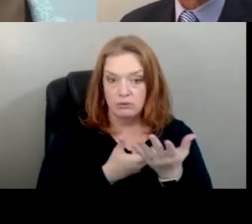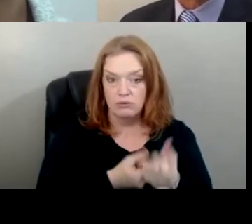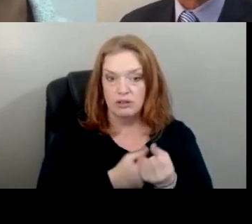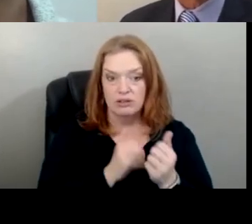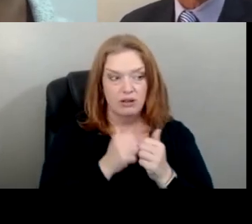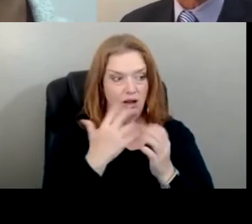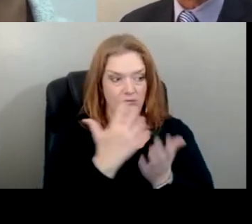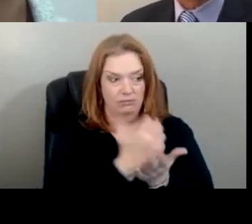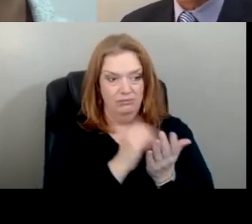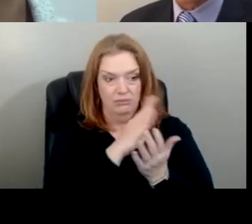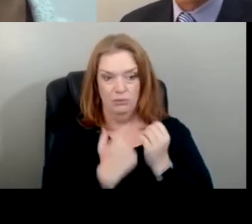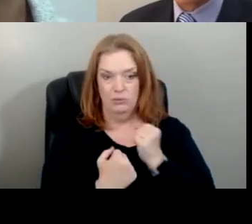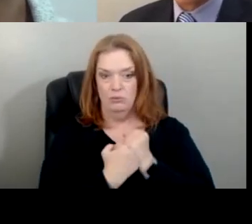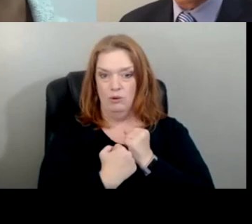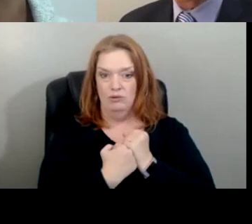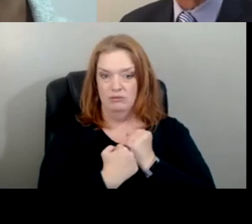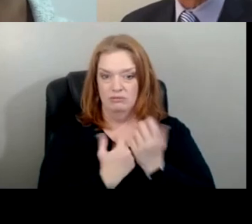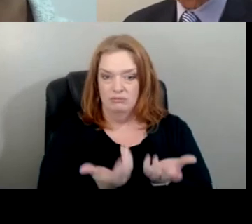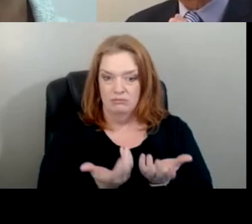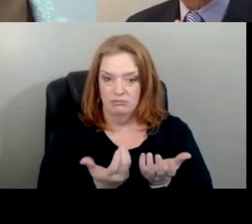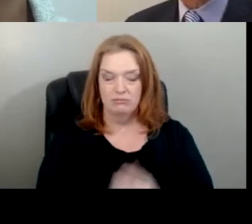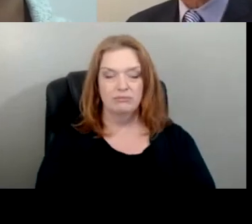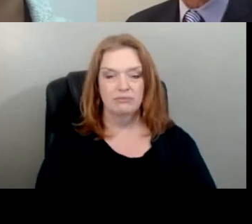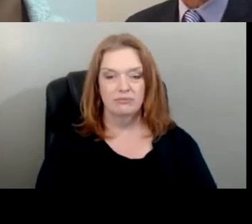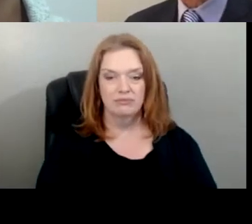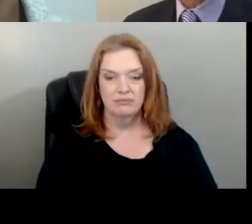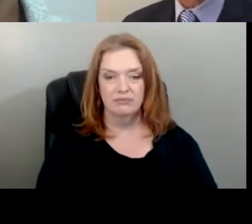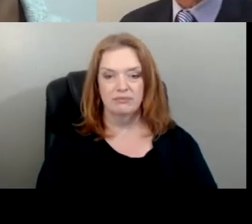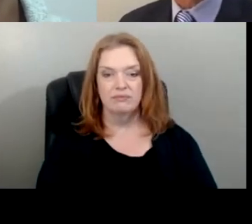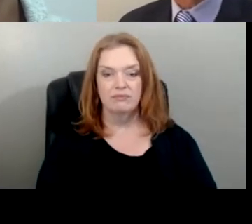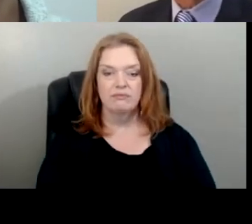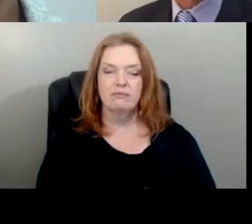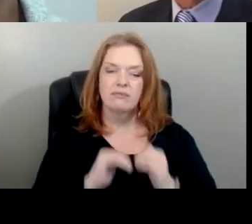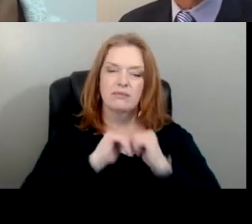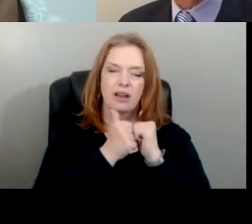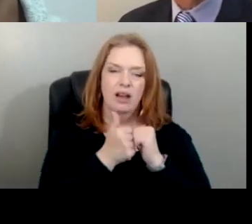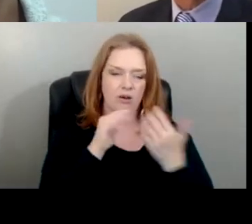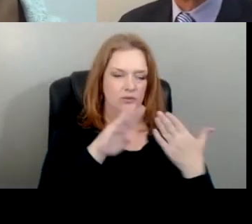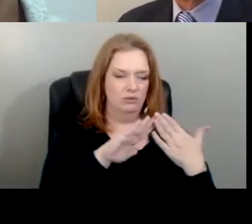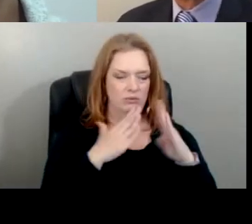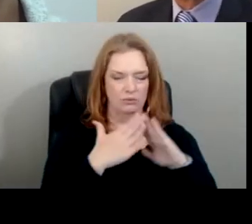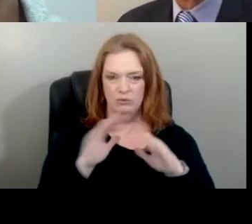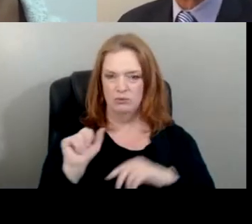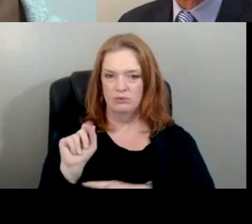these investigations through our messaging? How we're effectively integrating our community stakeholders.